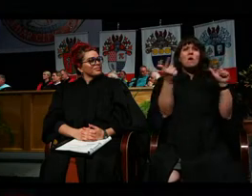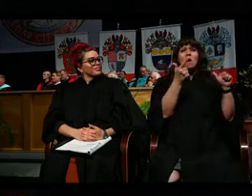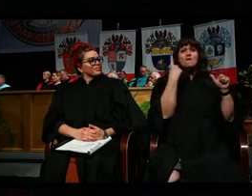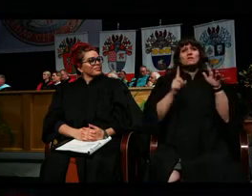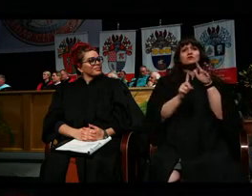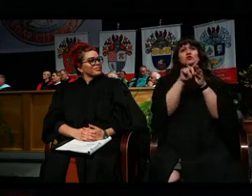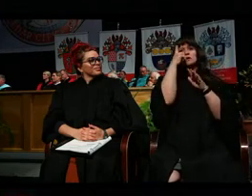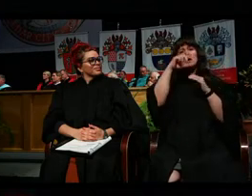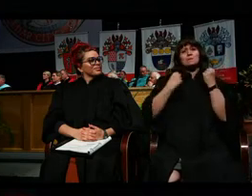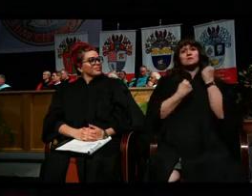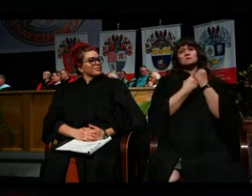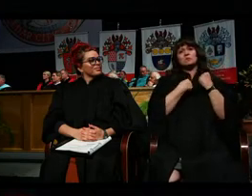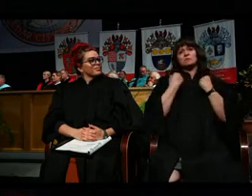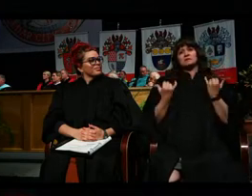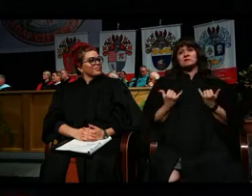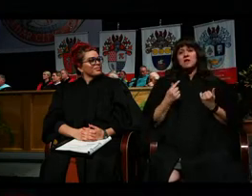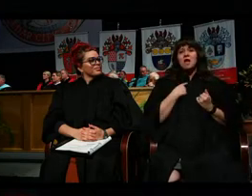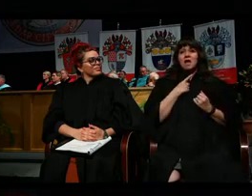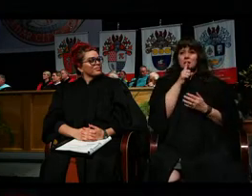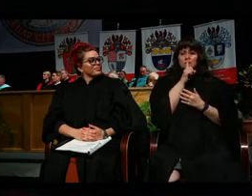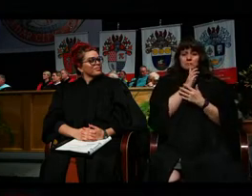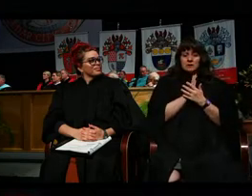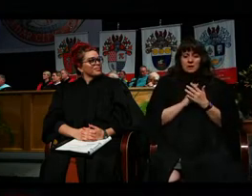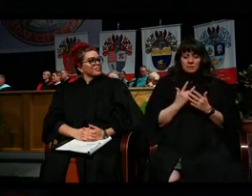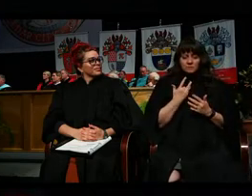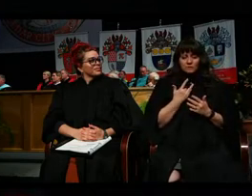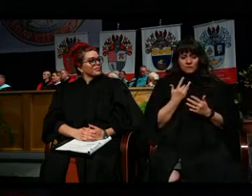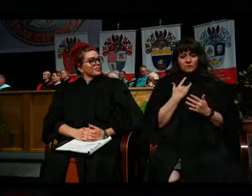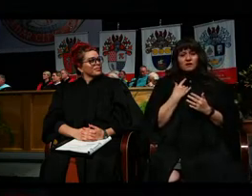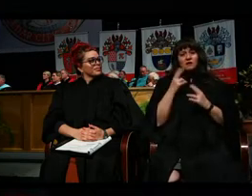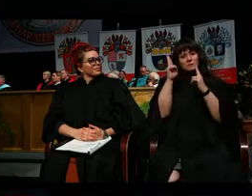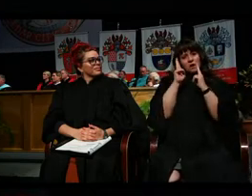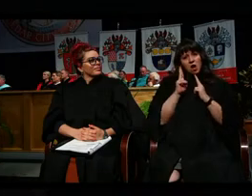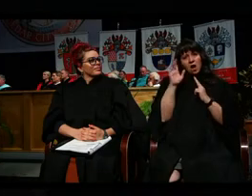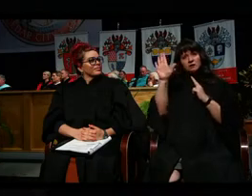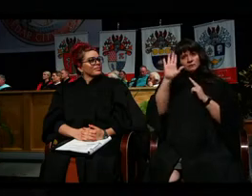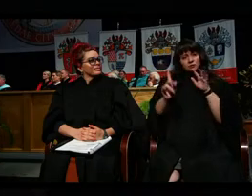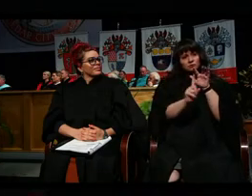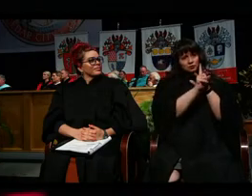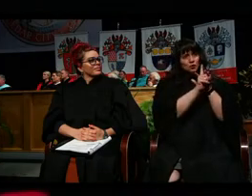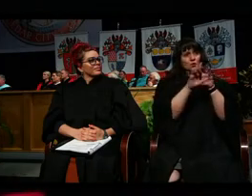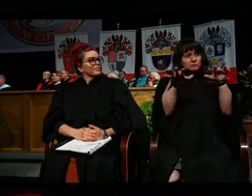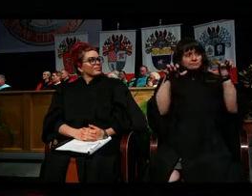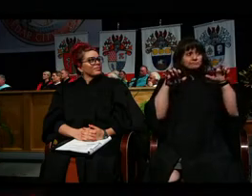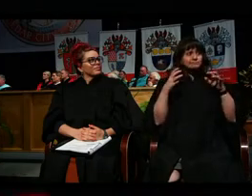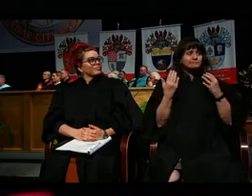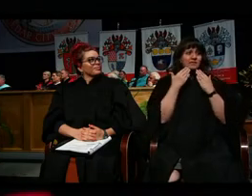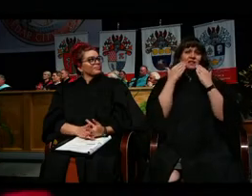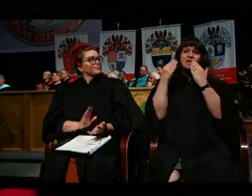today. I'm humbled and honored by your presence and never could have imagined this. Thank you.